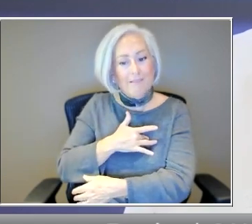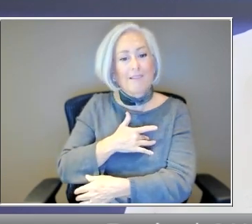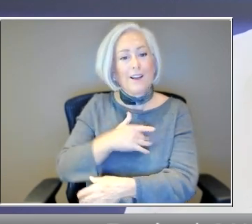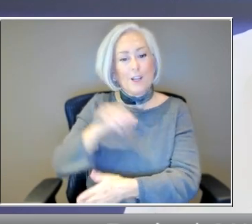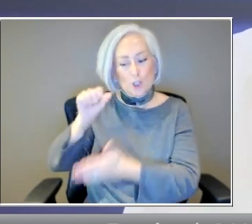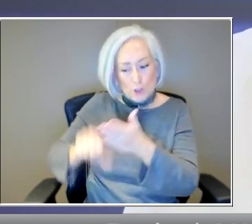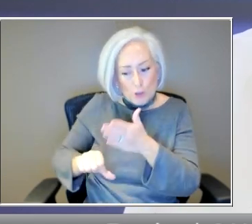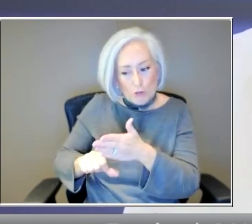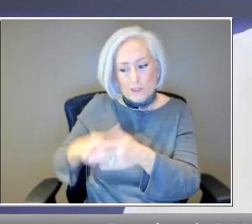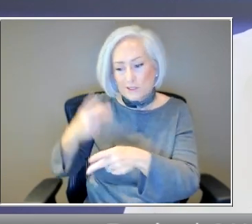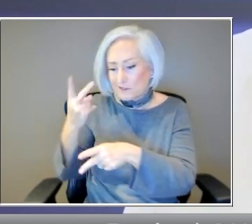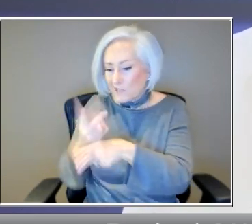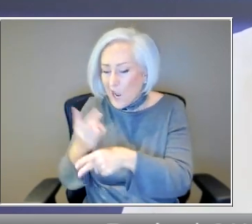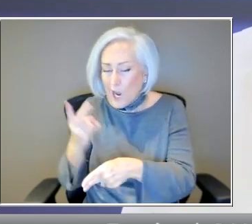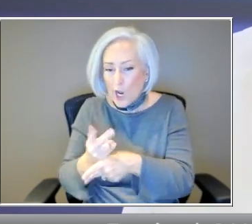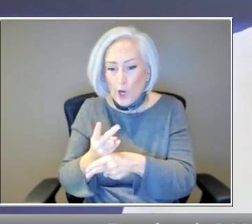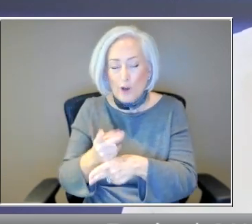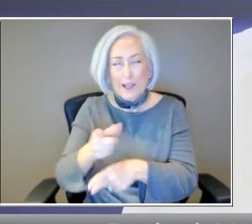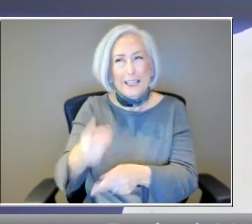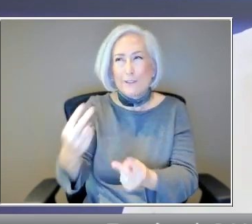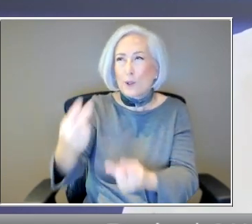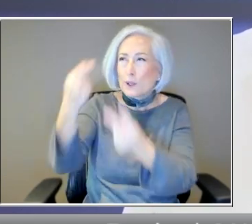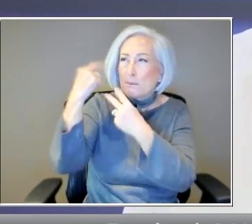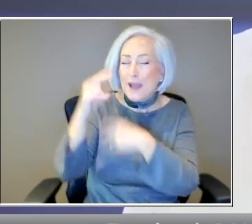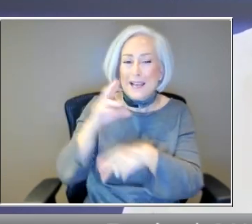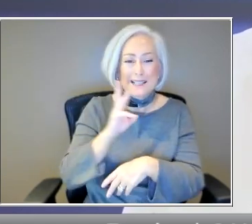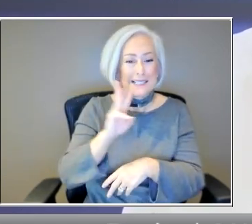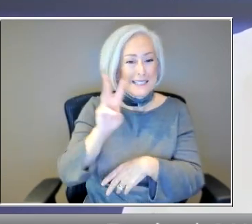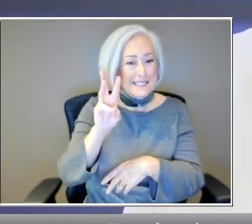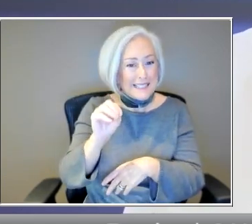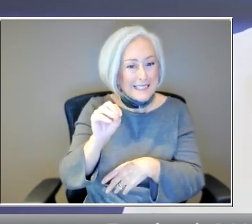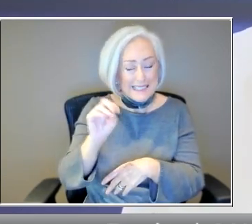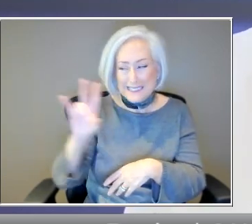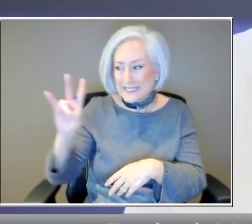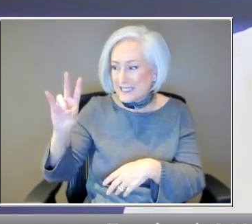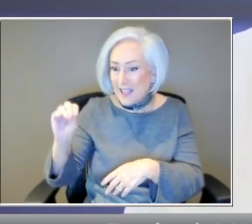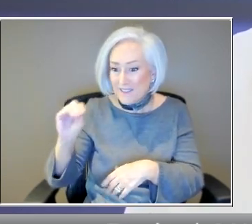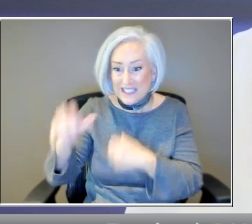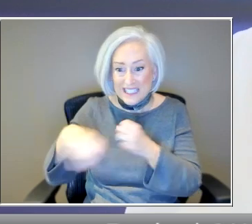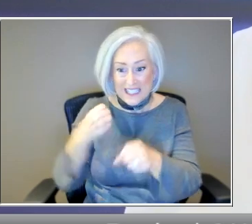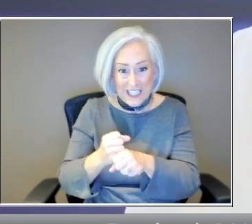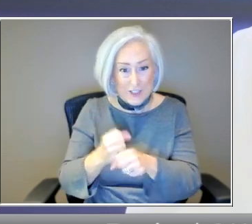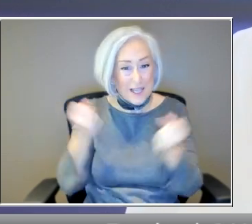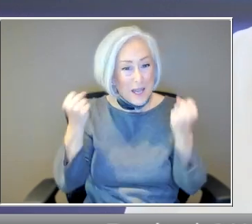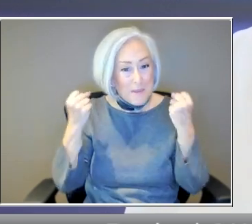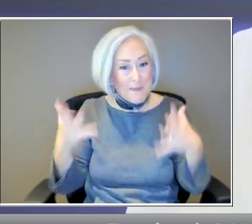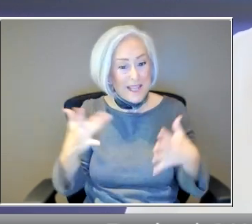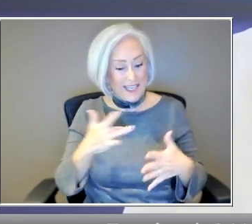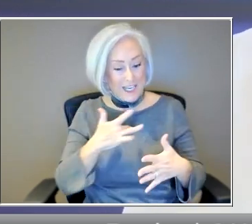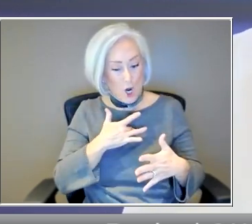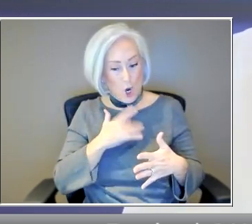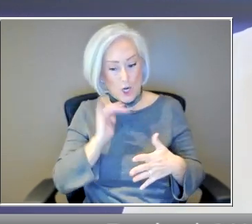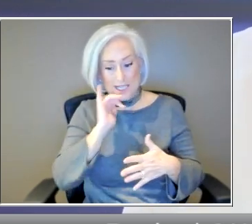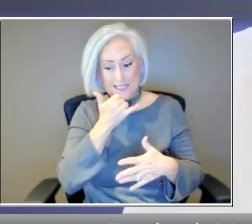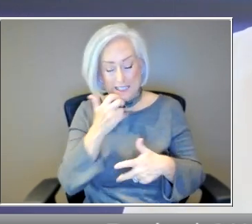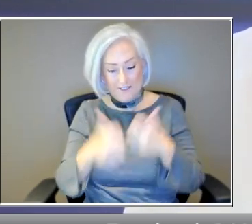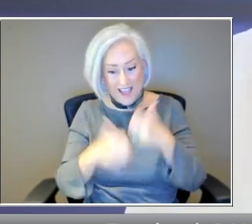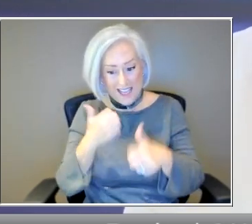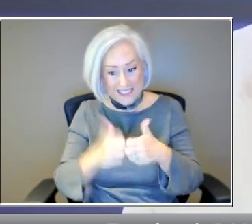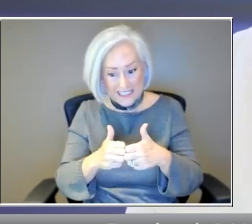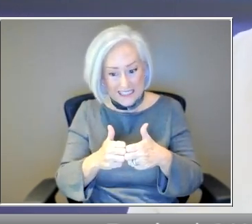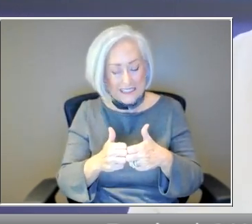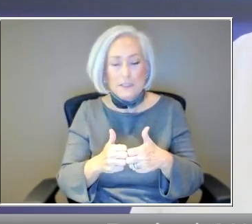50, 60, 70 years, a lot of these defects that patients would have been born with would not have been survivable. But over